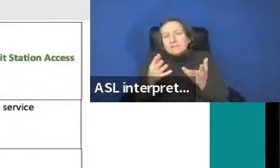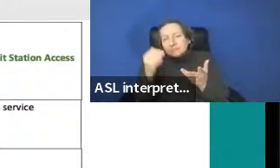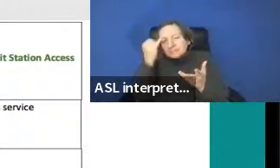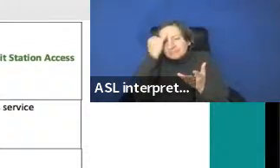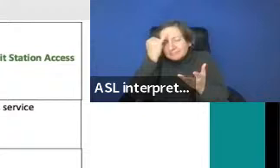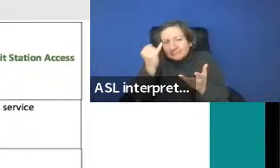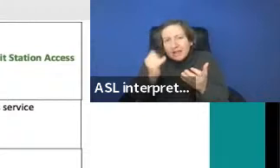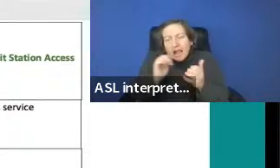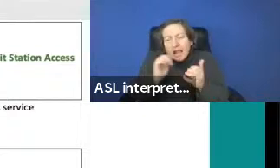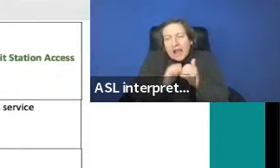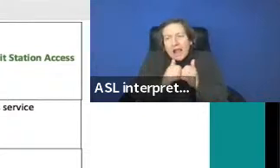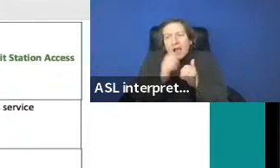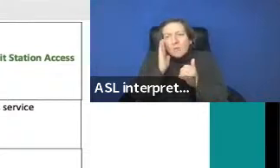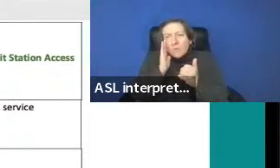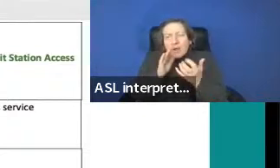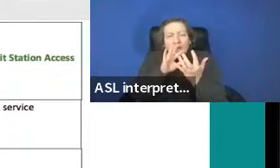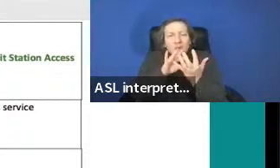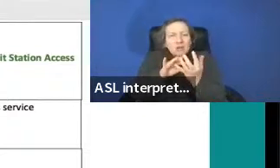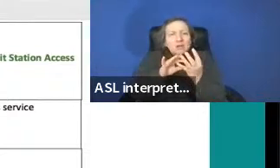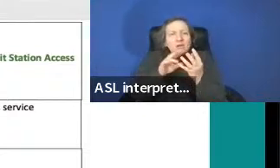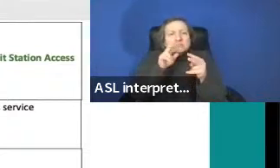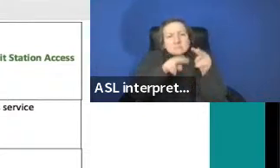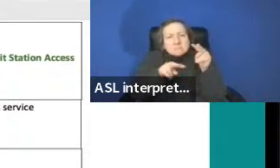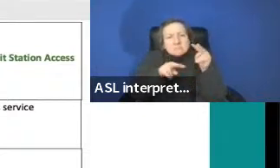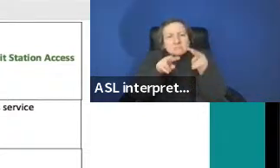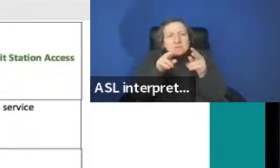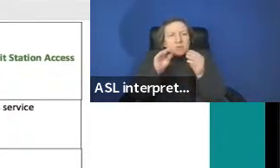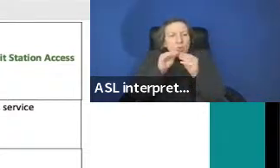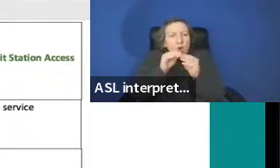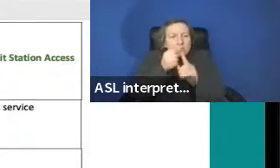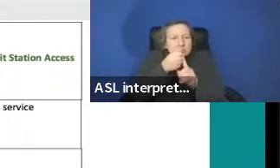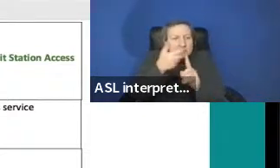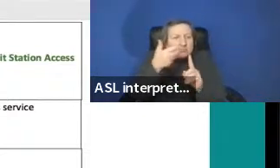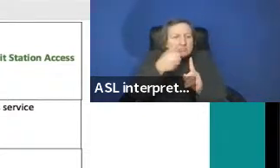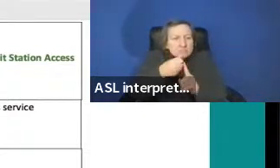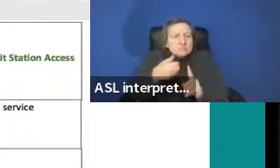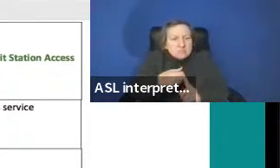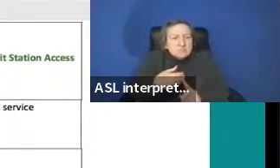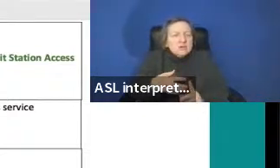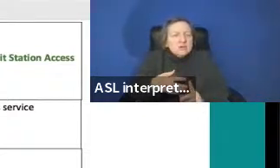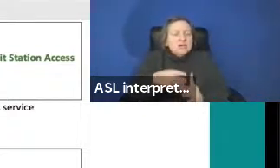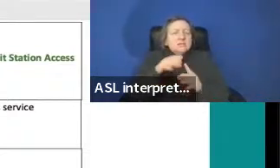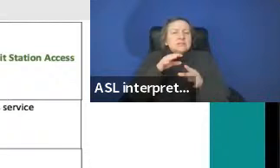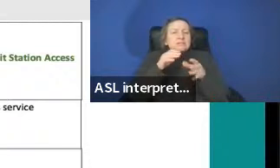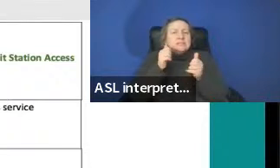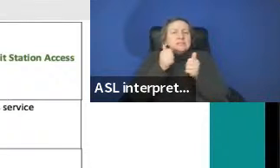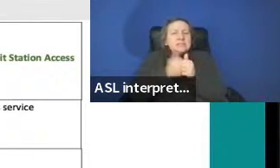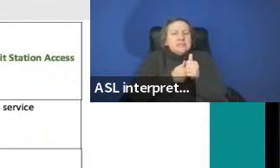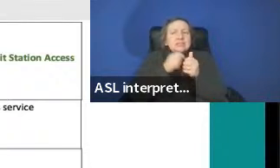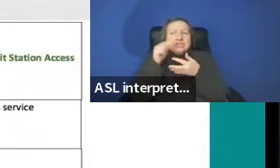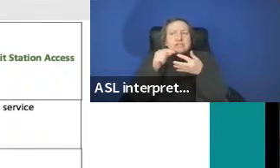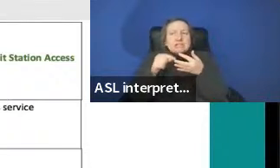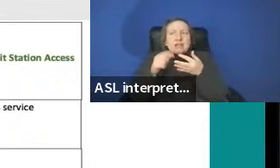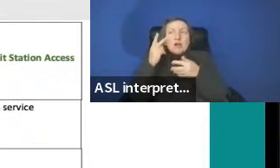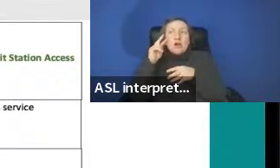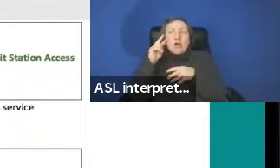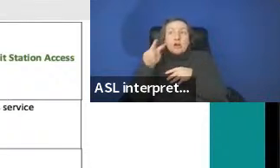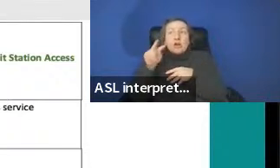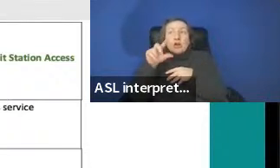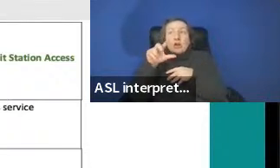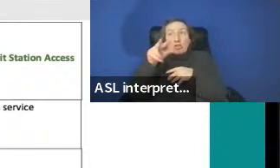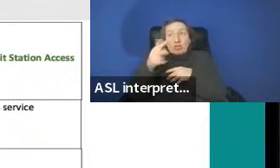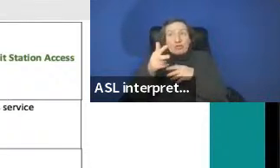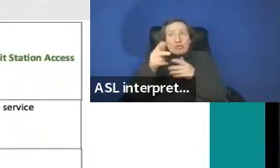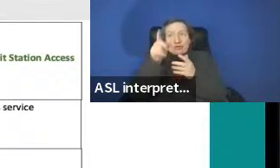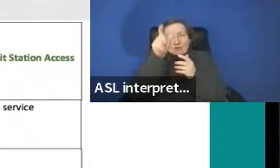we're going to go through the details of these various options, if you look at the third column, which is A,